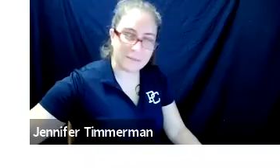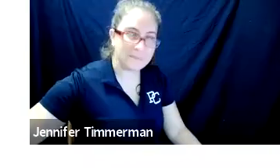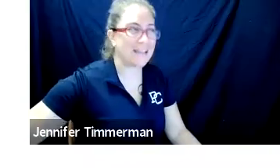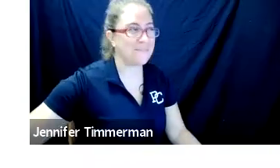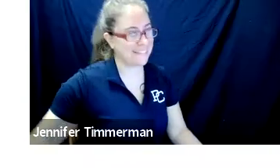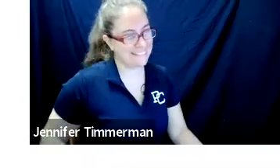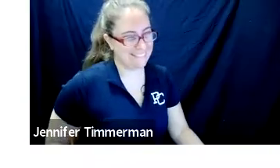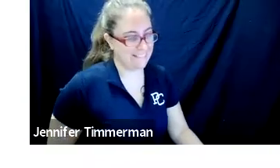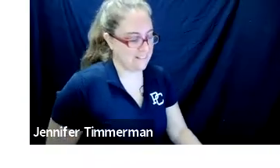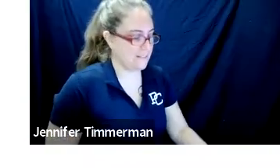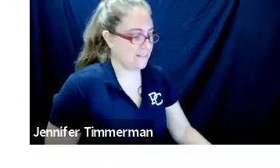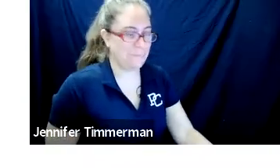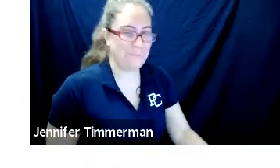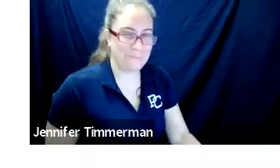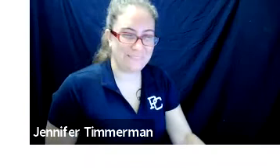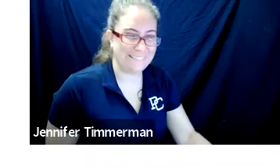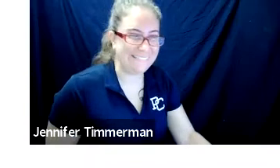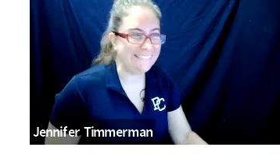row sometimes.